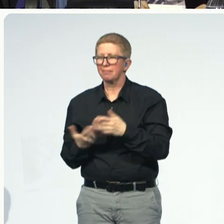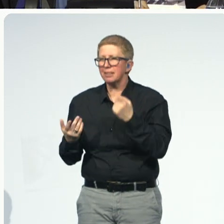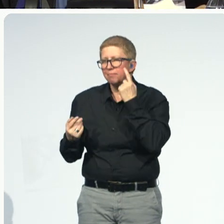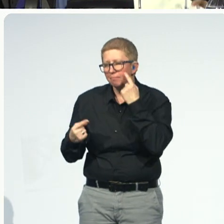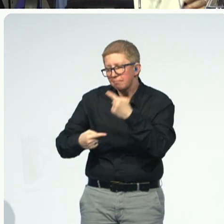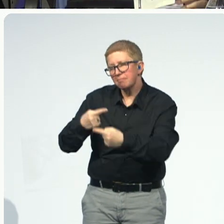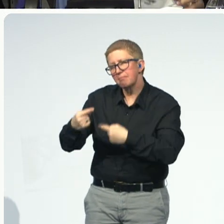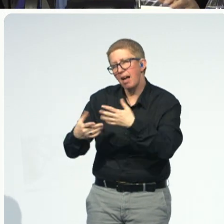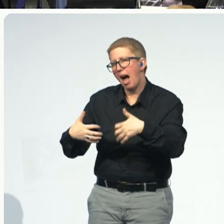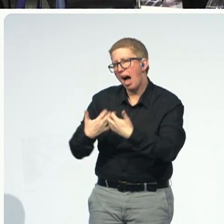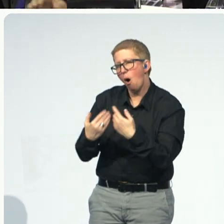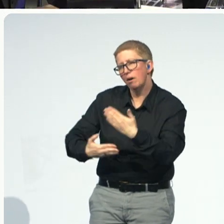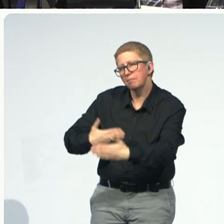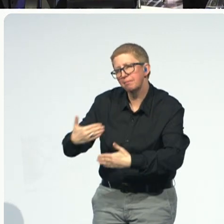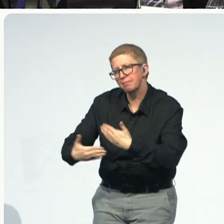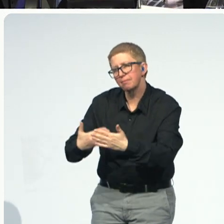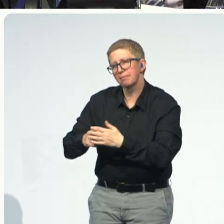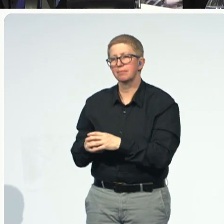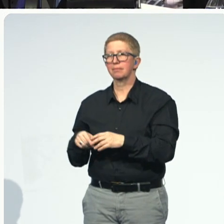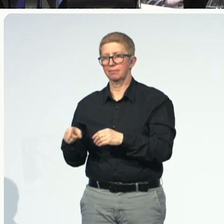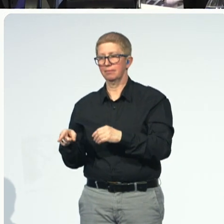sign language support.